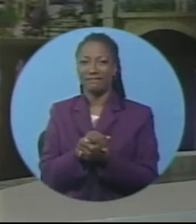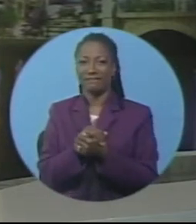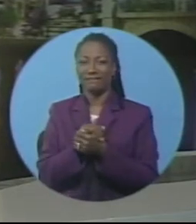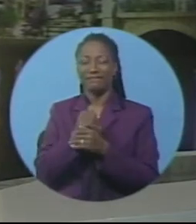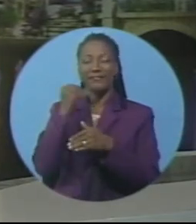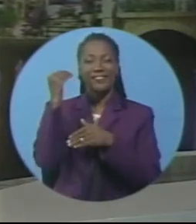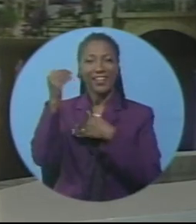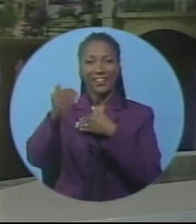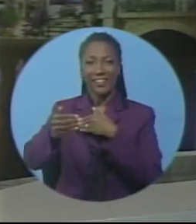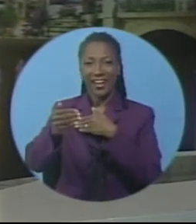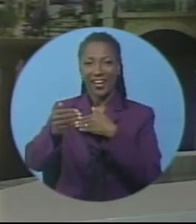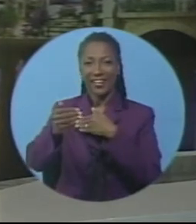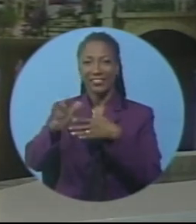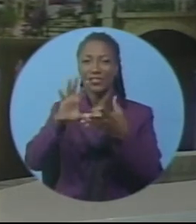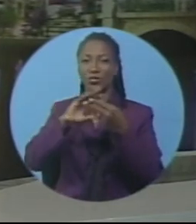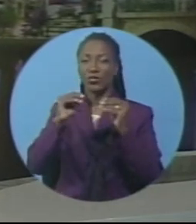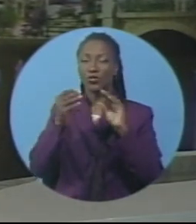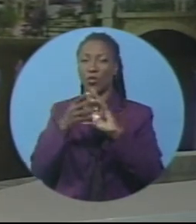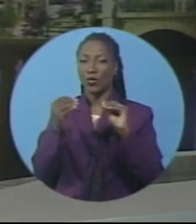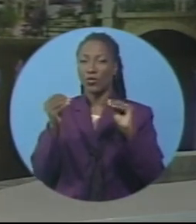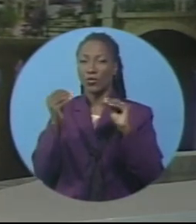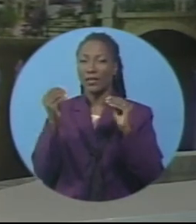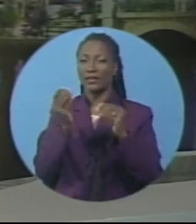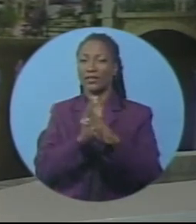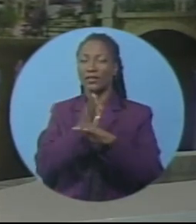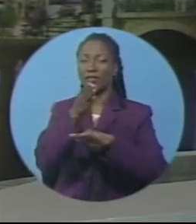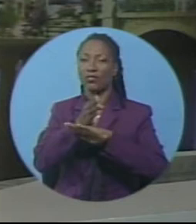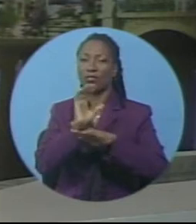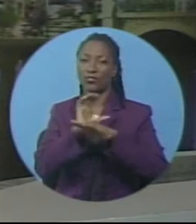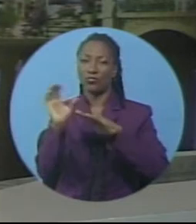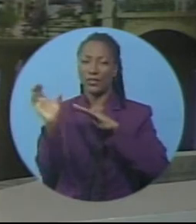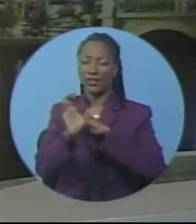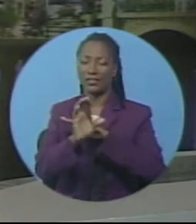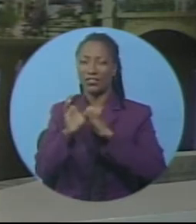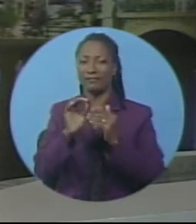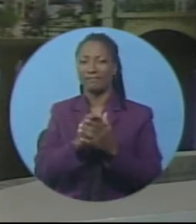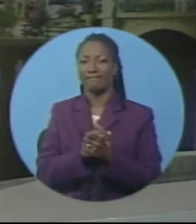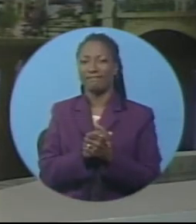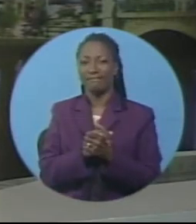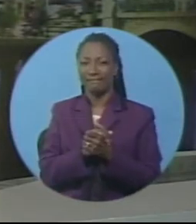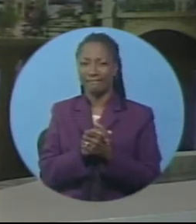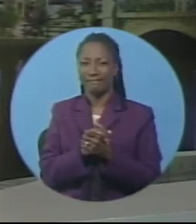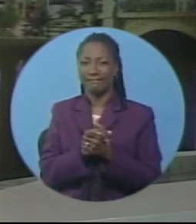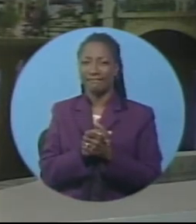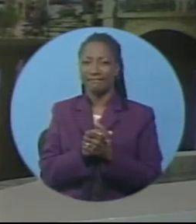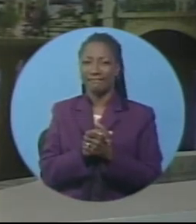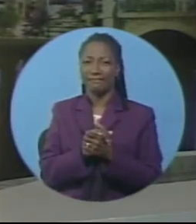Just ahead, stories making headlines across the region. Stay with us.